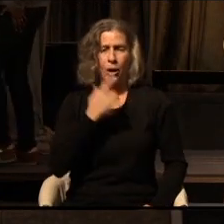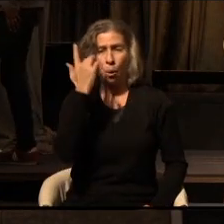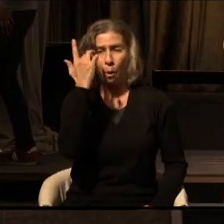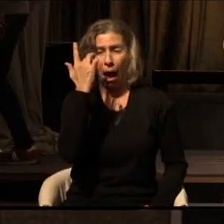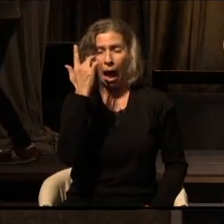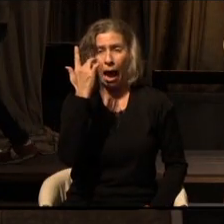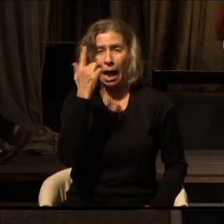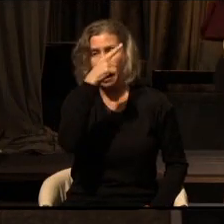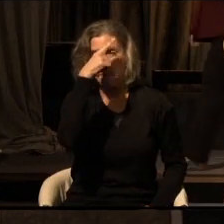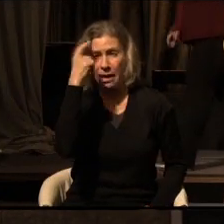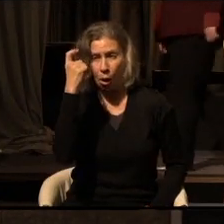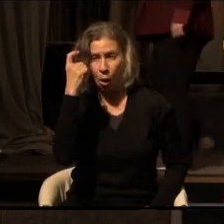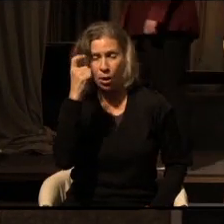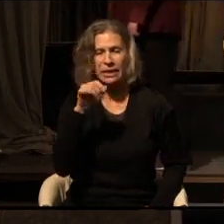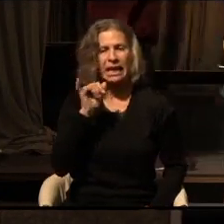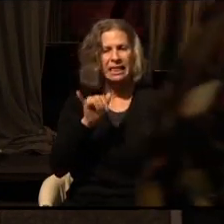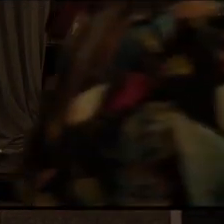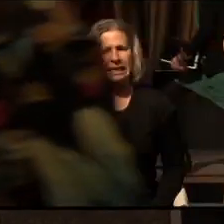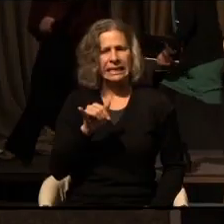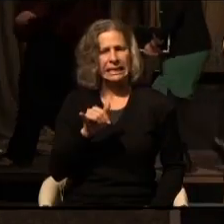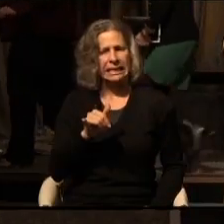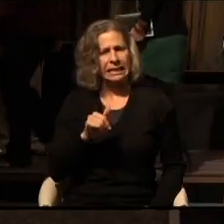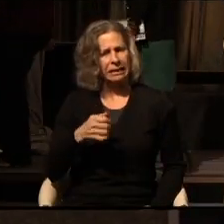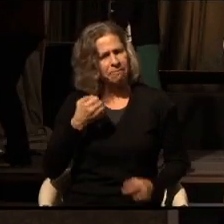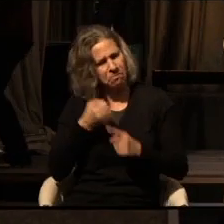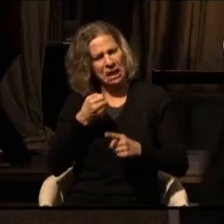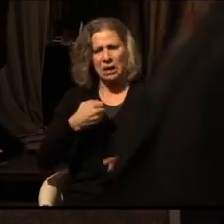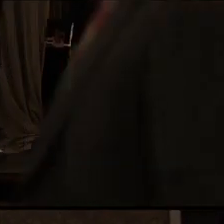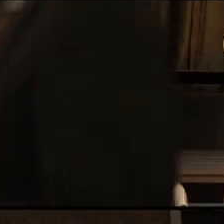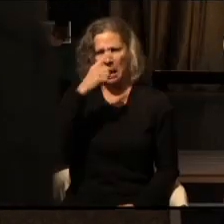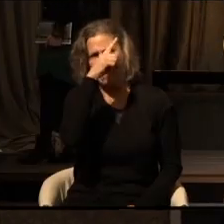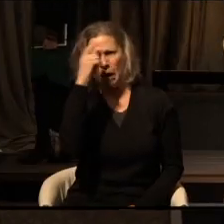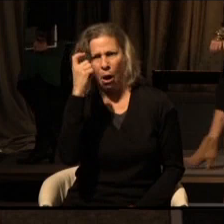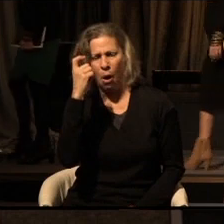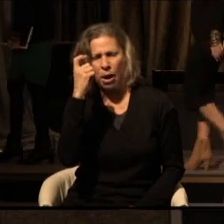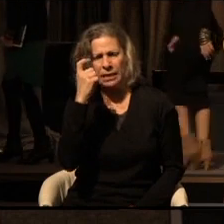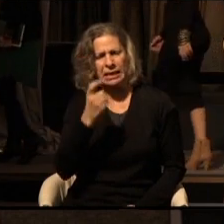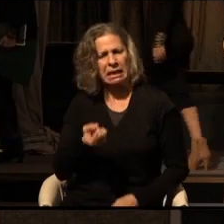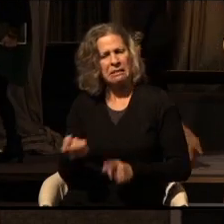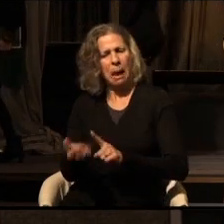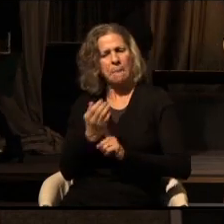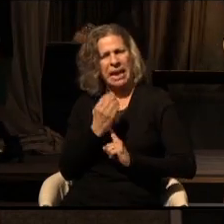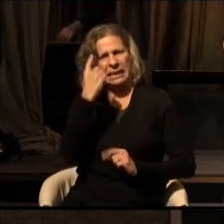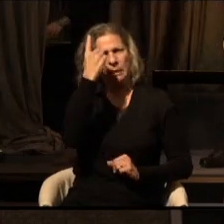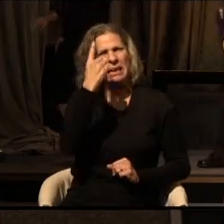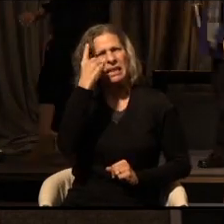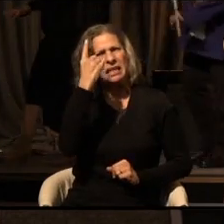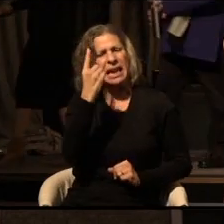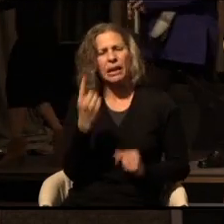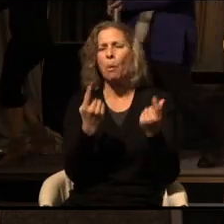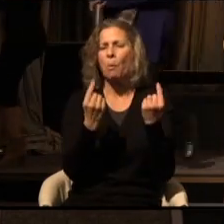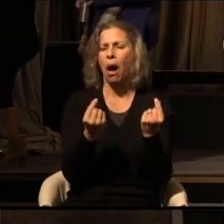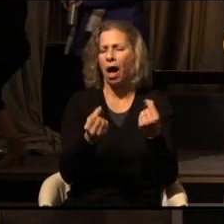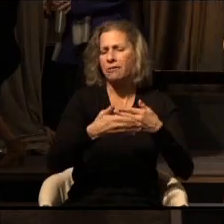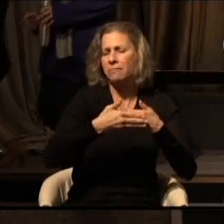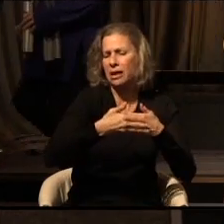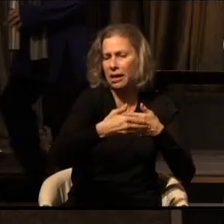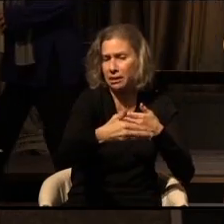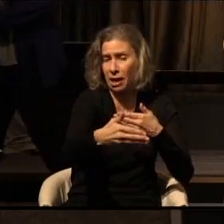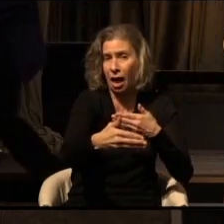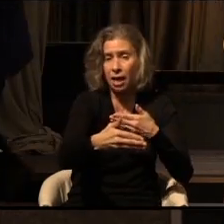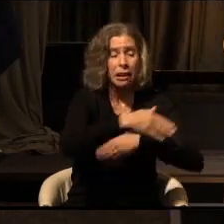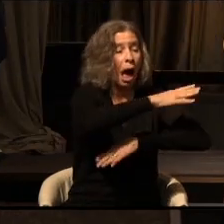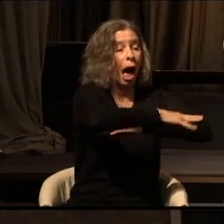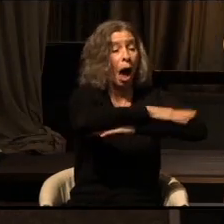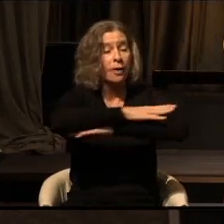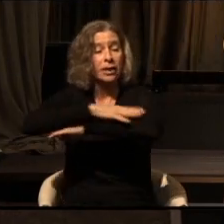because. This provokes me because. This makes me think, dot, dot, dot. So you and your table mates